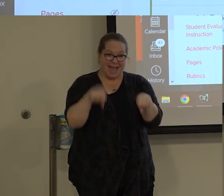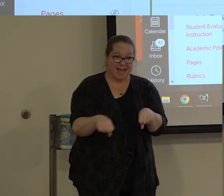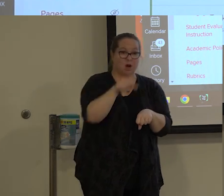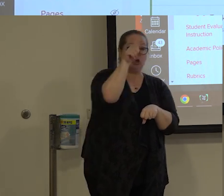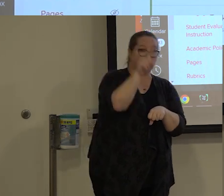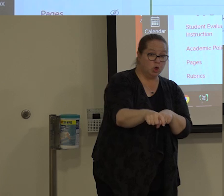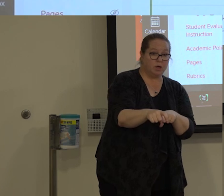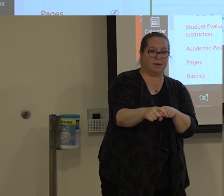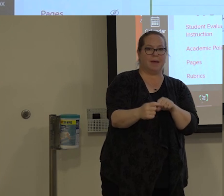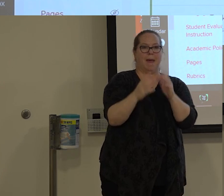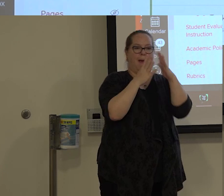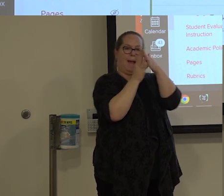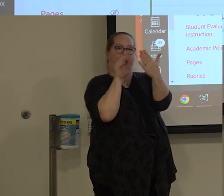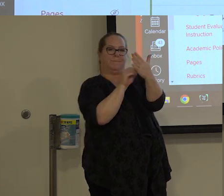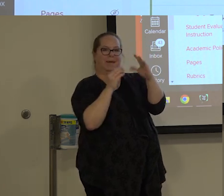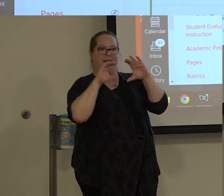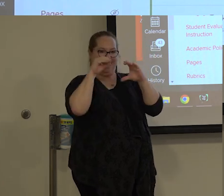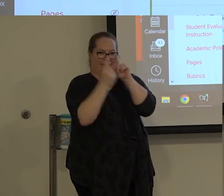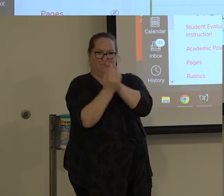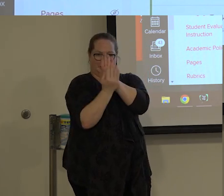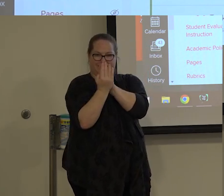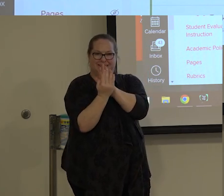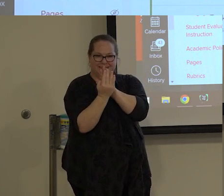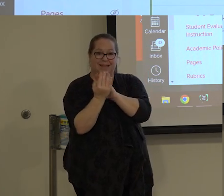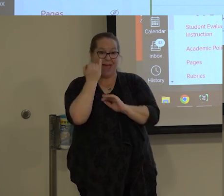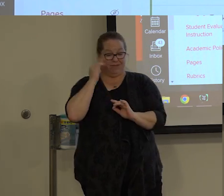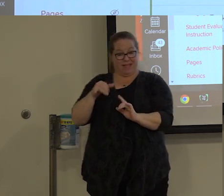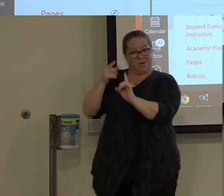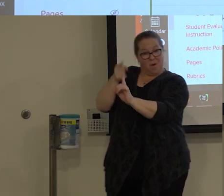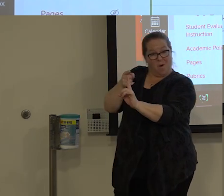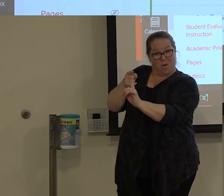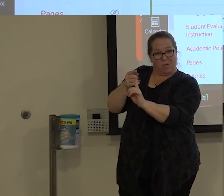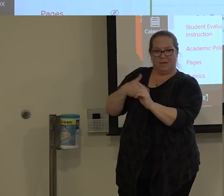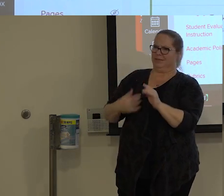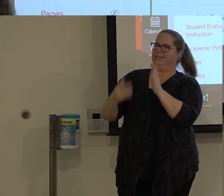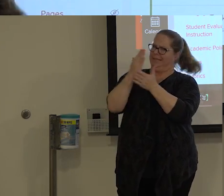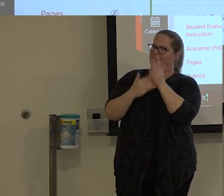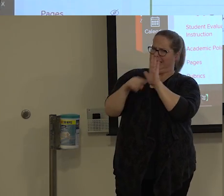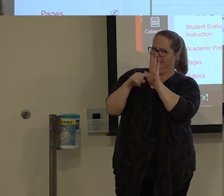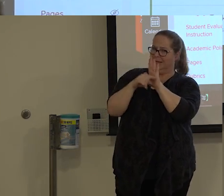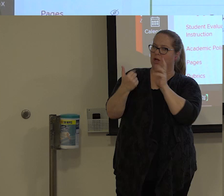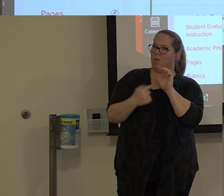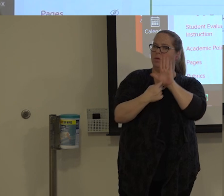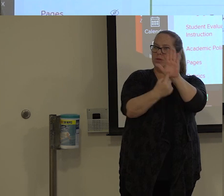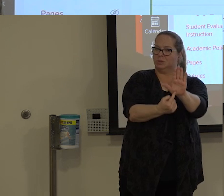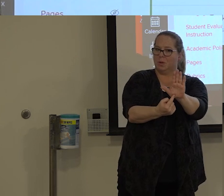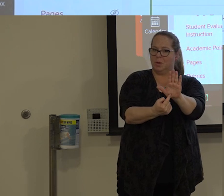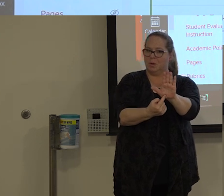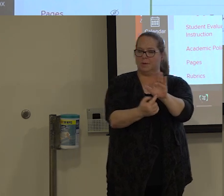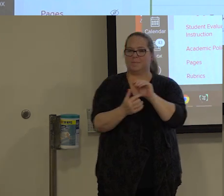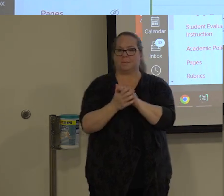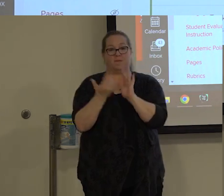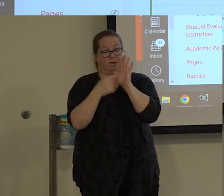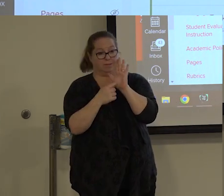in-person learning experience. And if that is the goal, I'd just like to quickly point out some of the disadvantages of online synchronous foreign language learning.